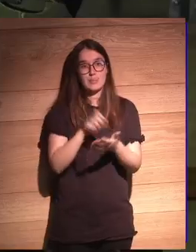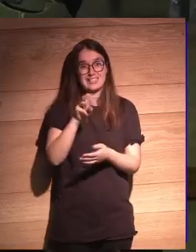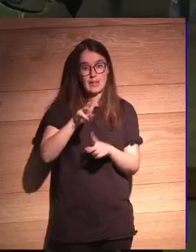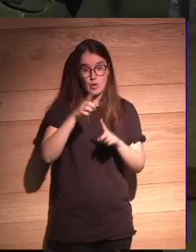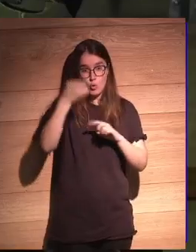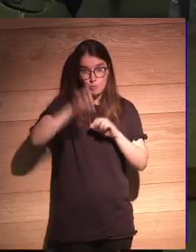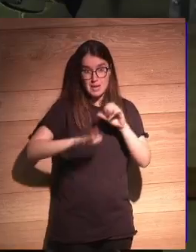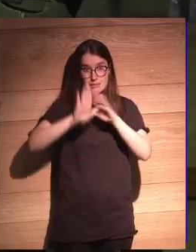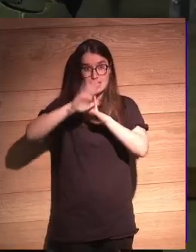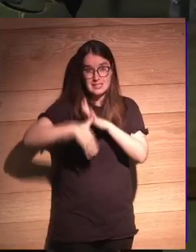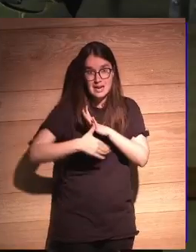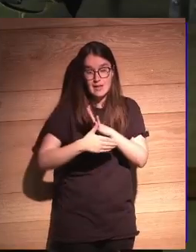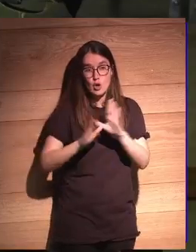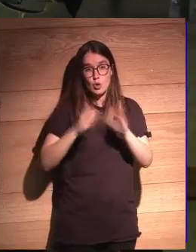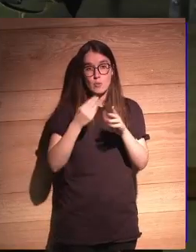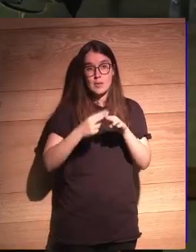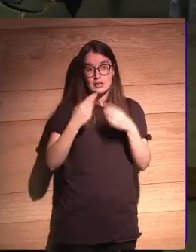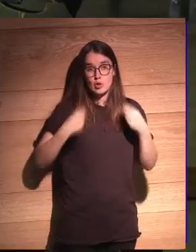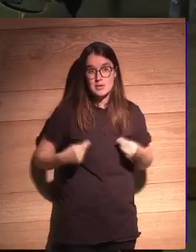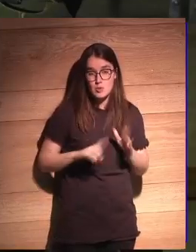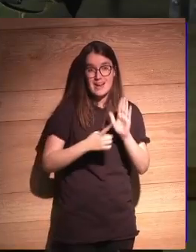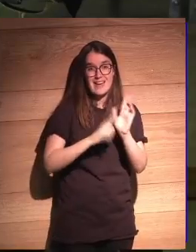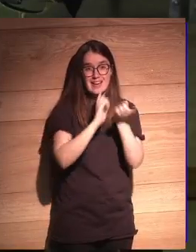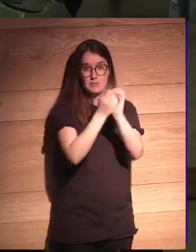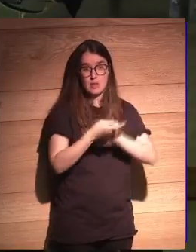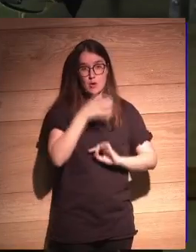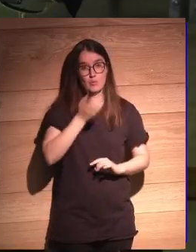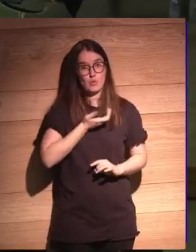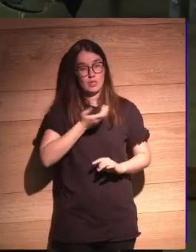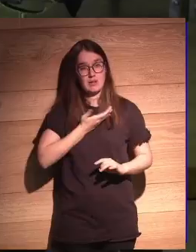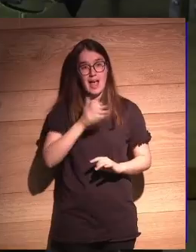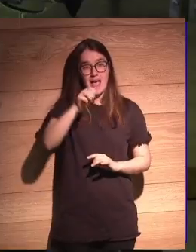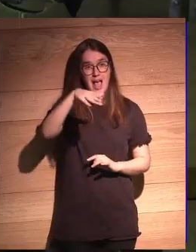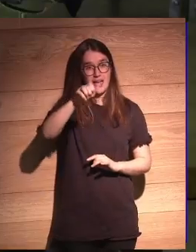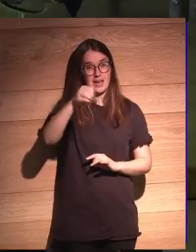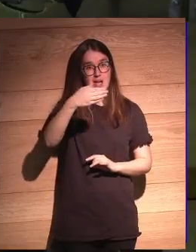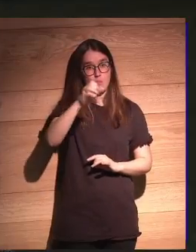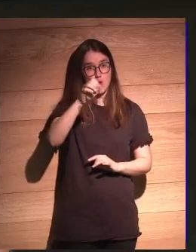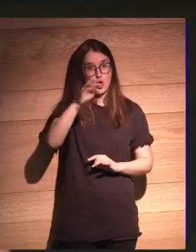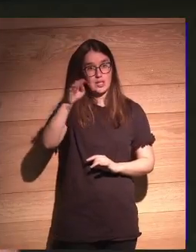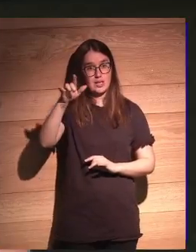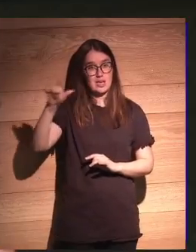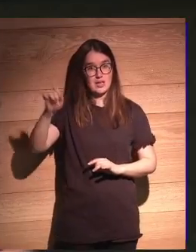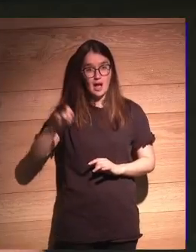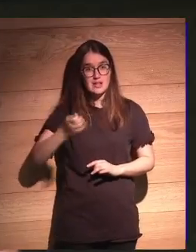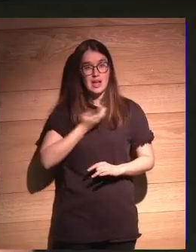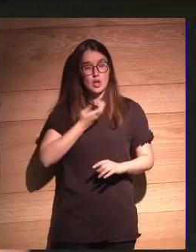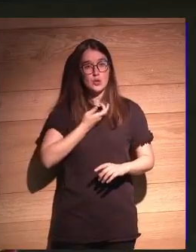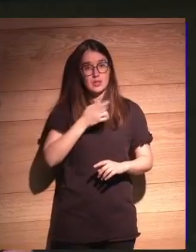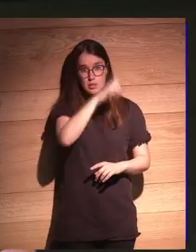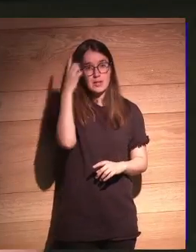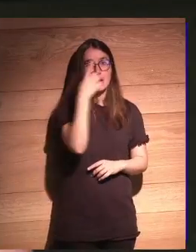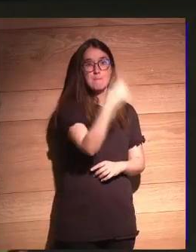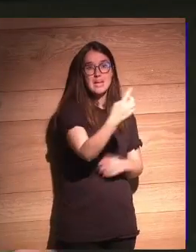on 2013, and 1 month after that, the same party that changed the law at municipal level from the Madrid municipality